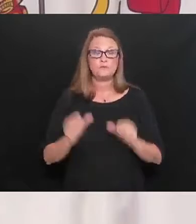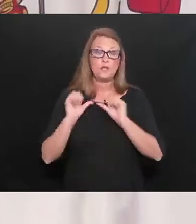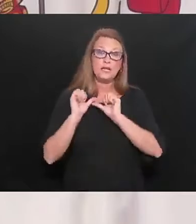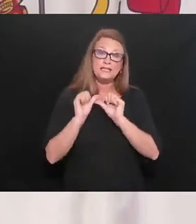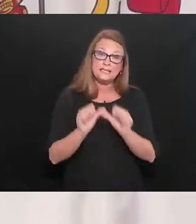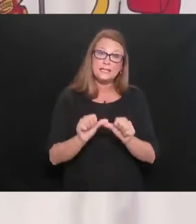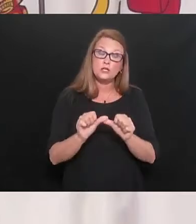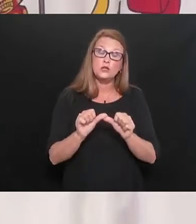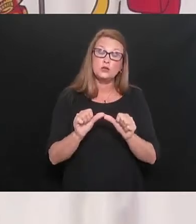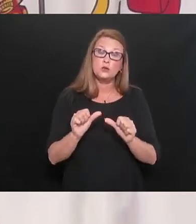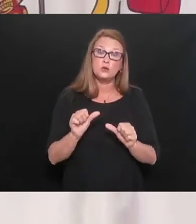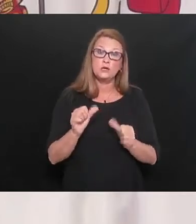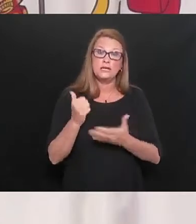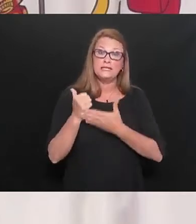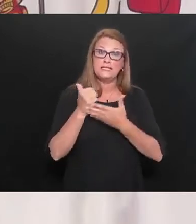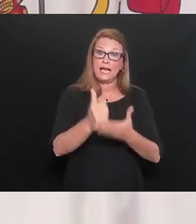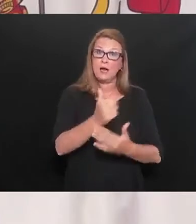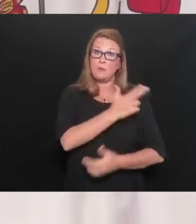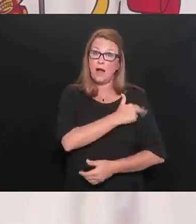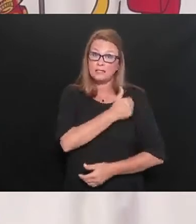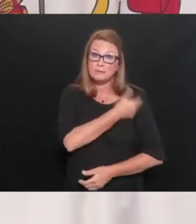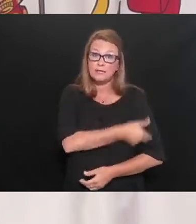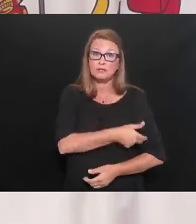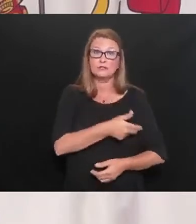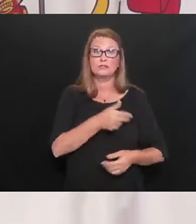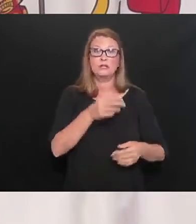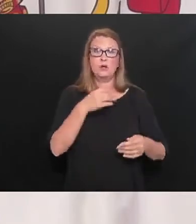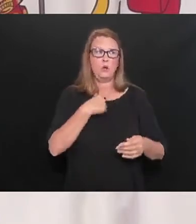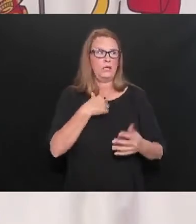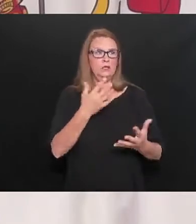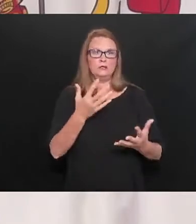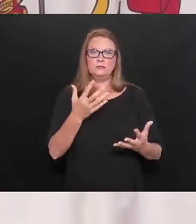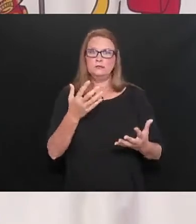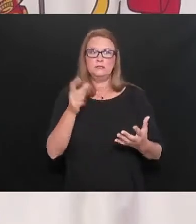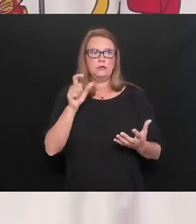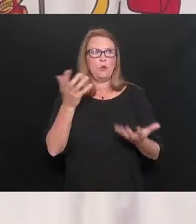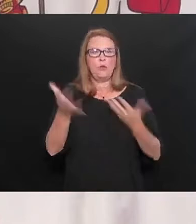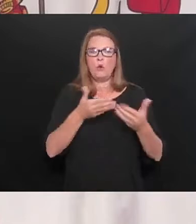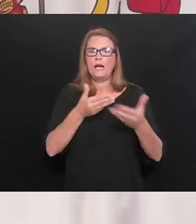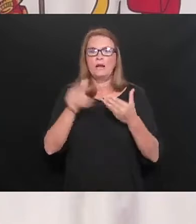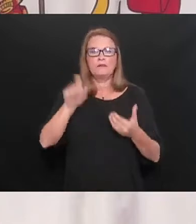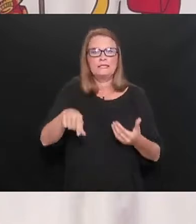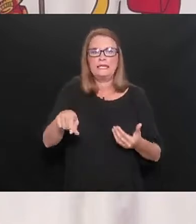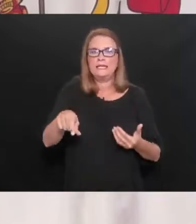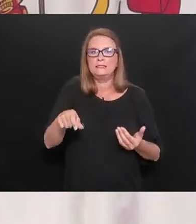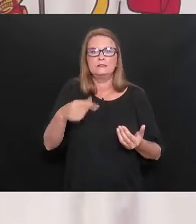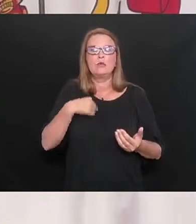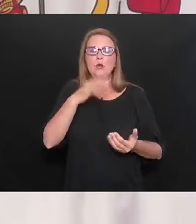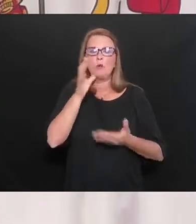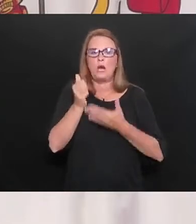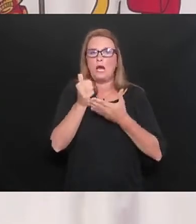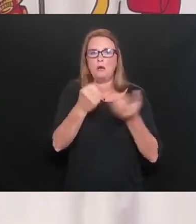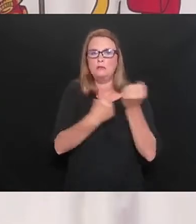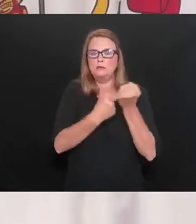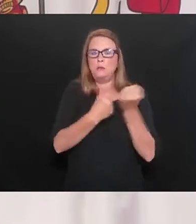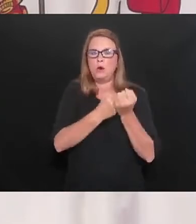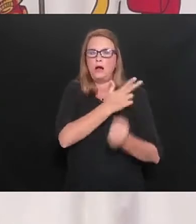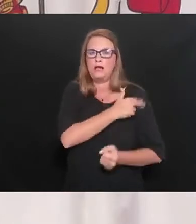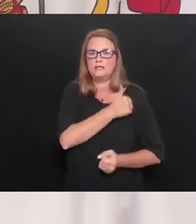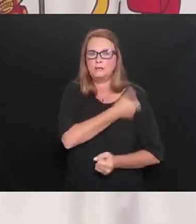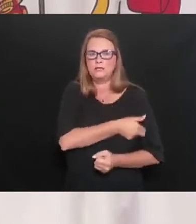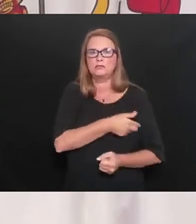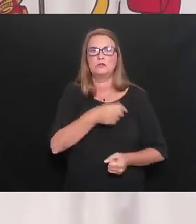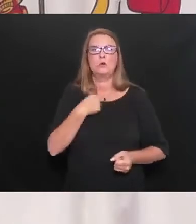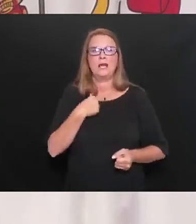continue to help our hospitals. We're determined to help them with all their needs and everything in any way we possibly can. They got to go